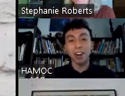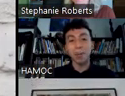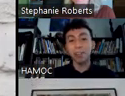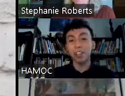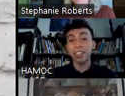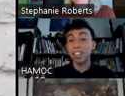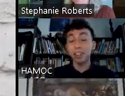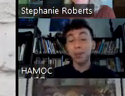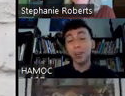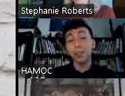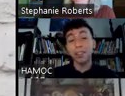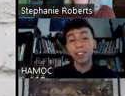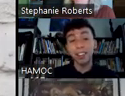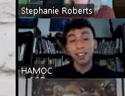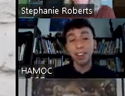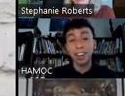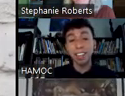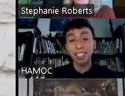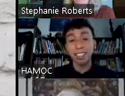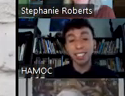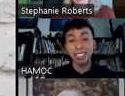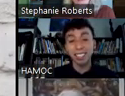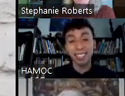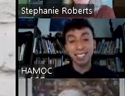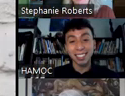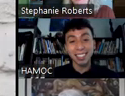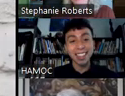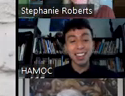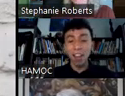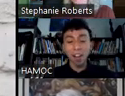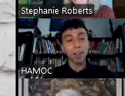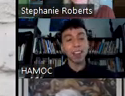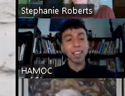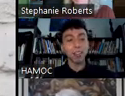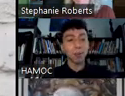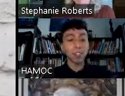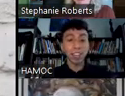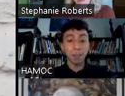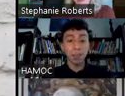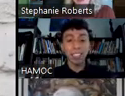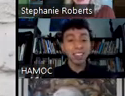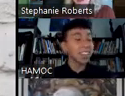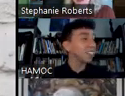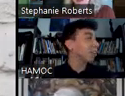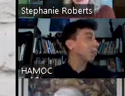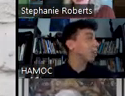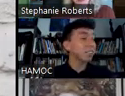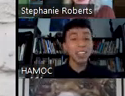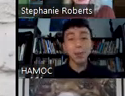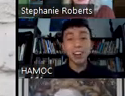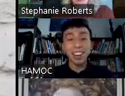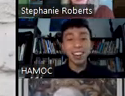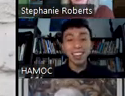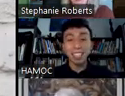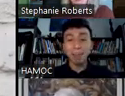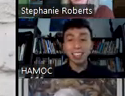very strong emotion there. It's very beautiful. Mm-hmm. Very nice. All right, thank you so much. And again, please, Donatella, come